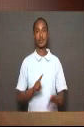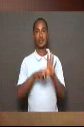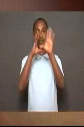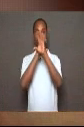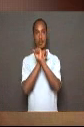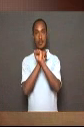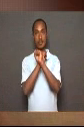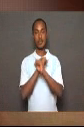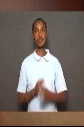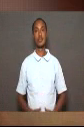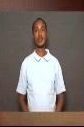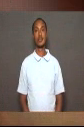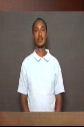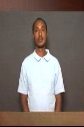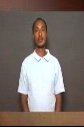Time's up!